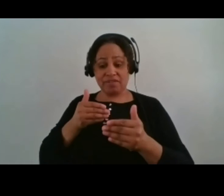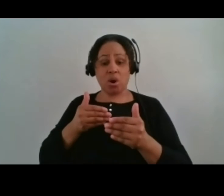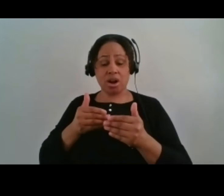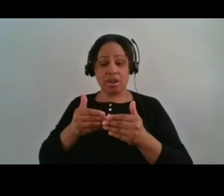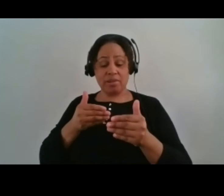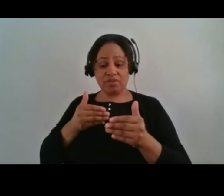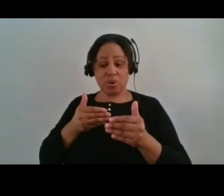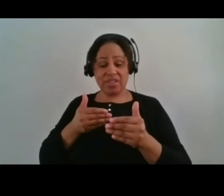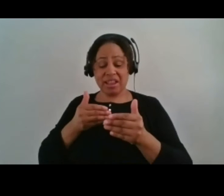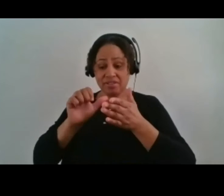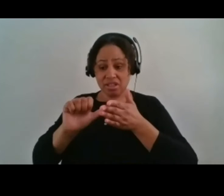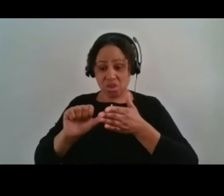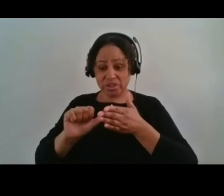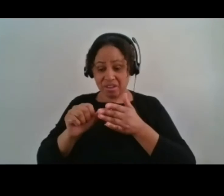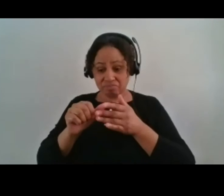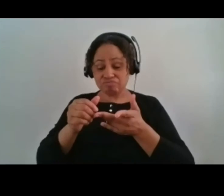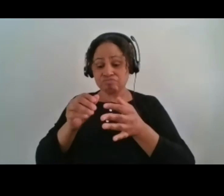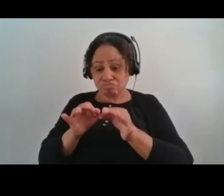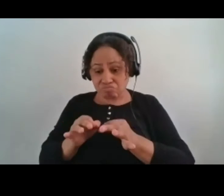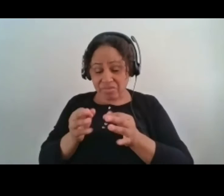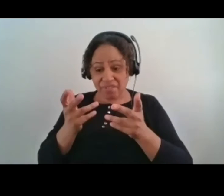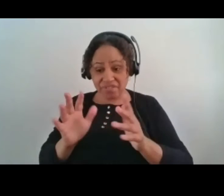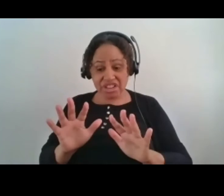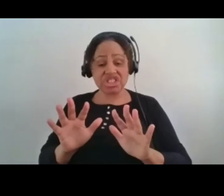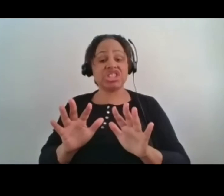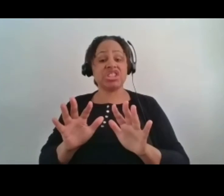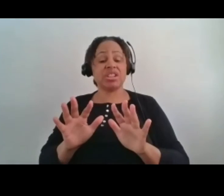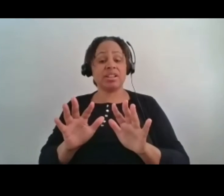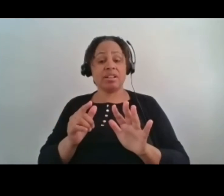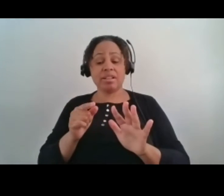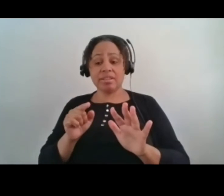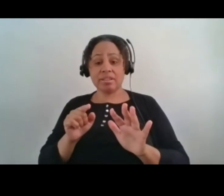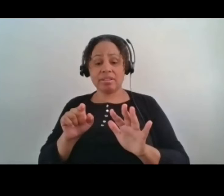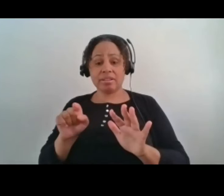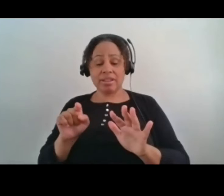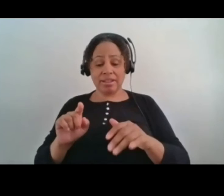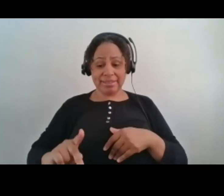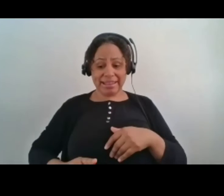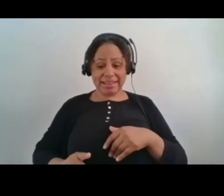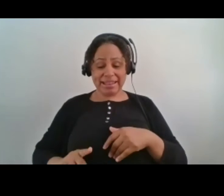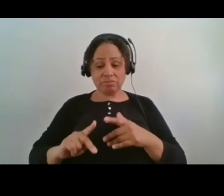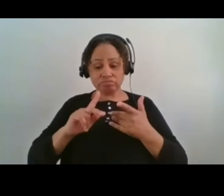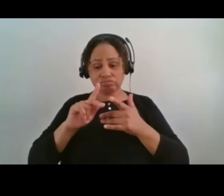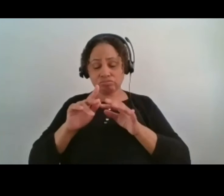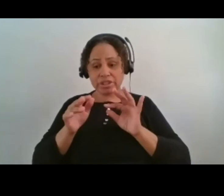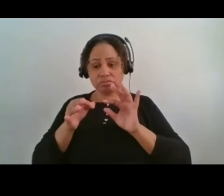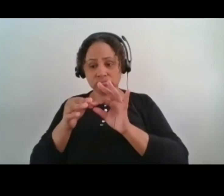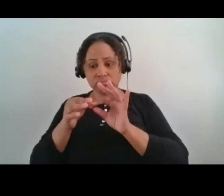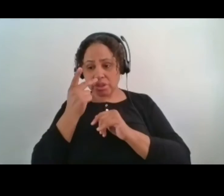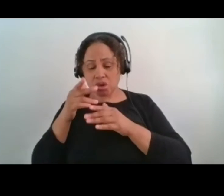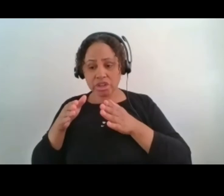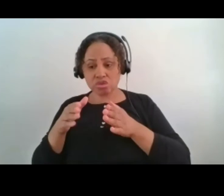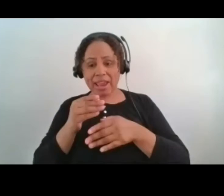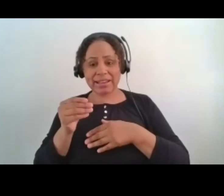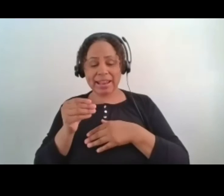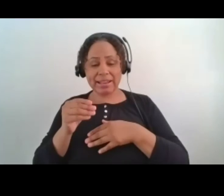and artery and vein, and the kidney was already working. It was already working. And my dad said that fog